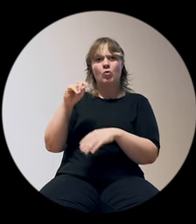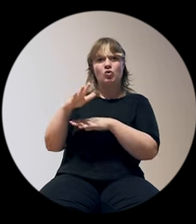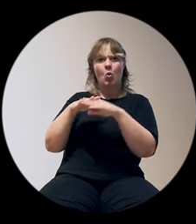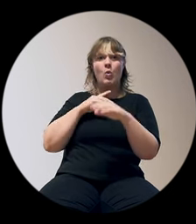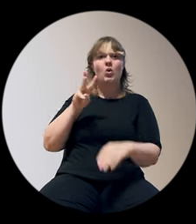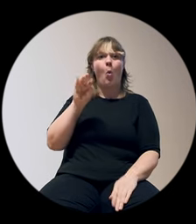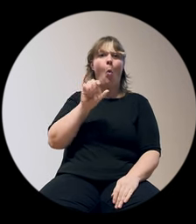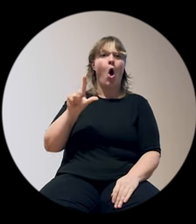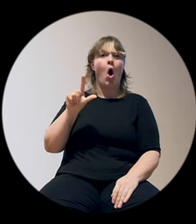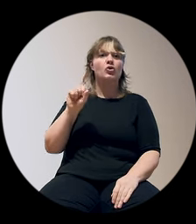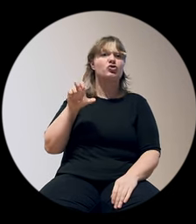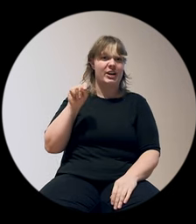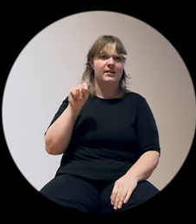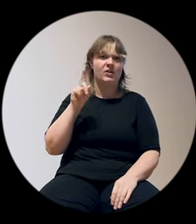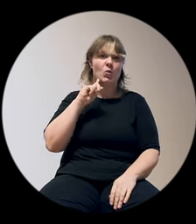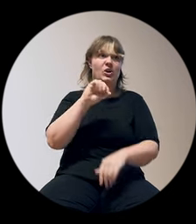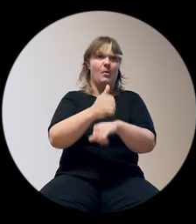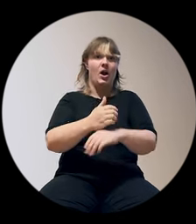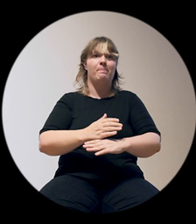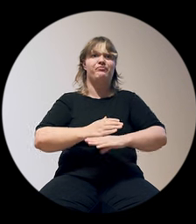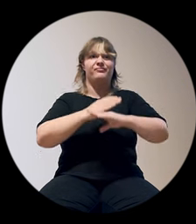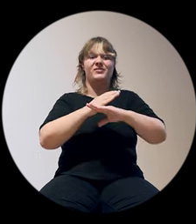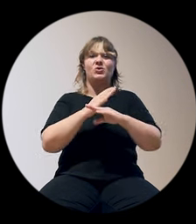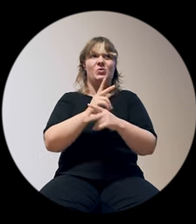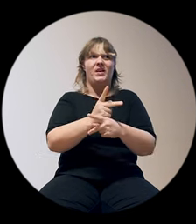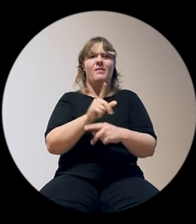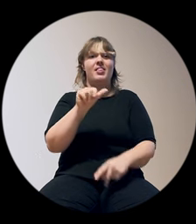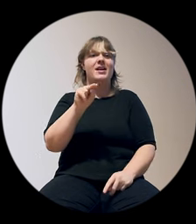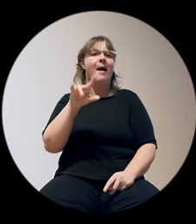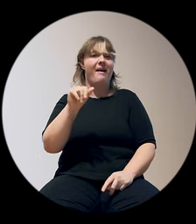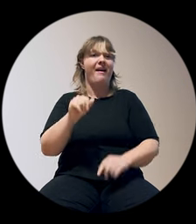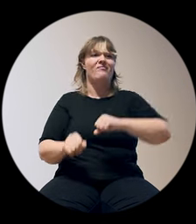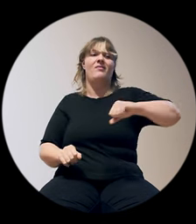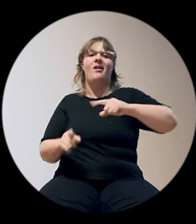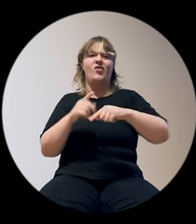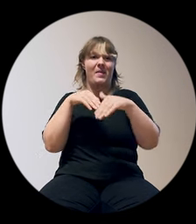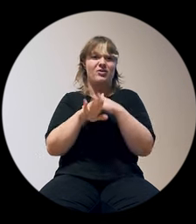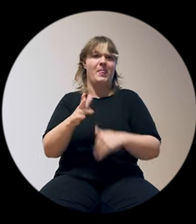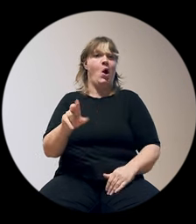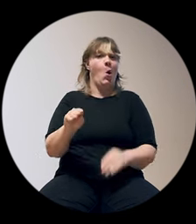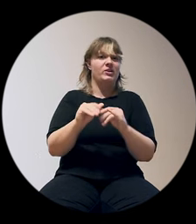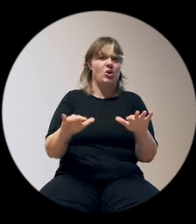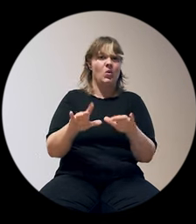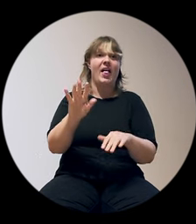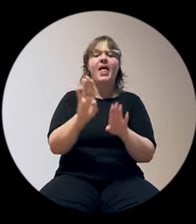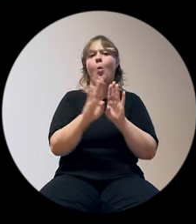keep the Lenape off out of their own territory, essentially. That wall is no